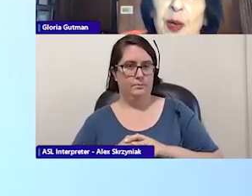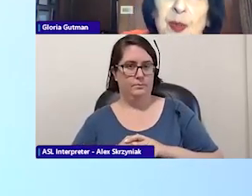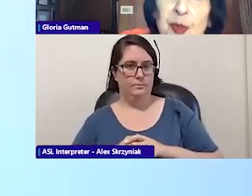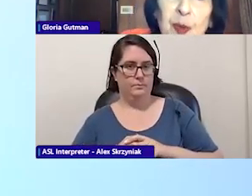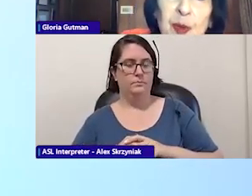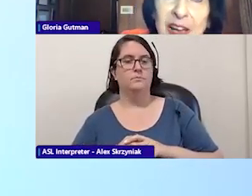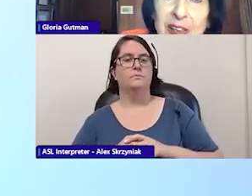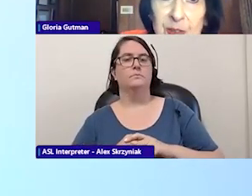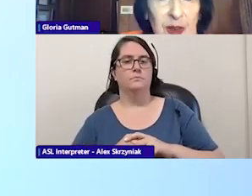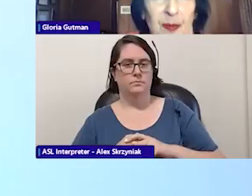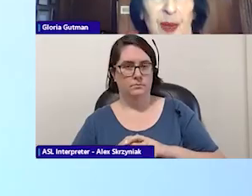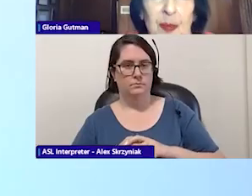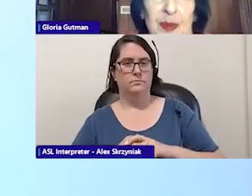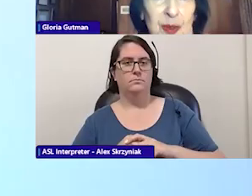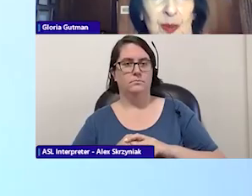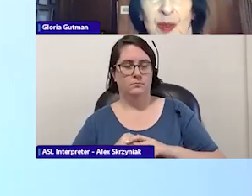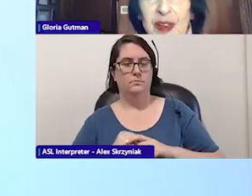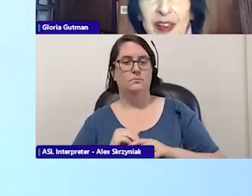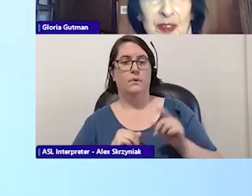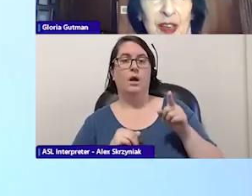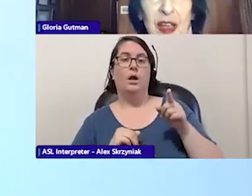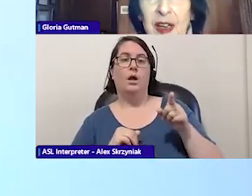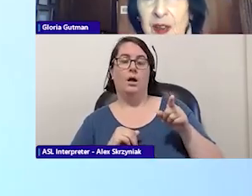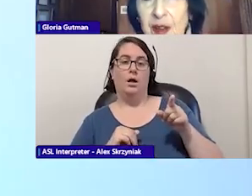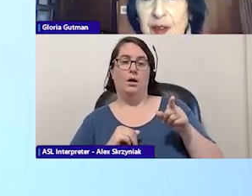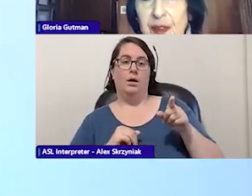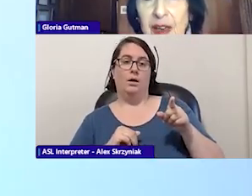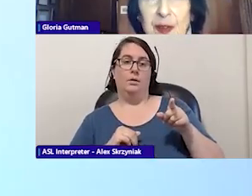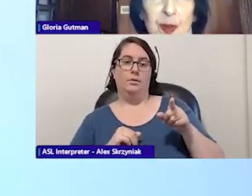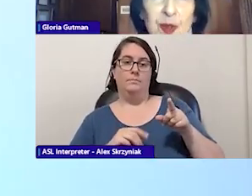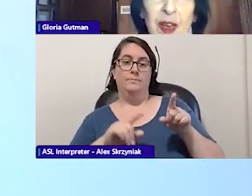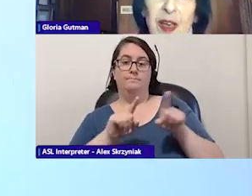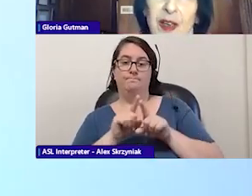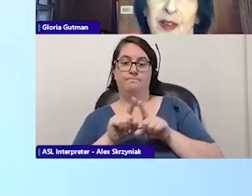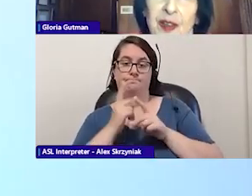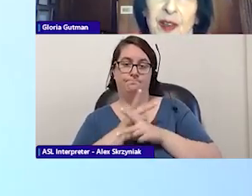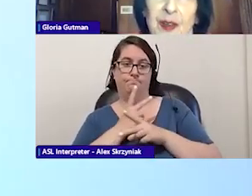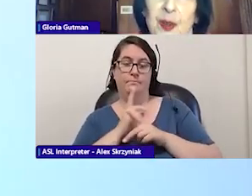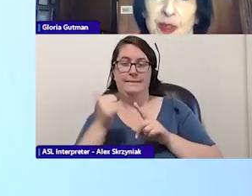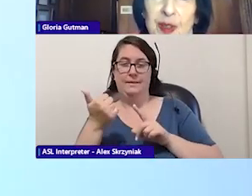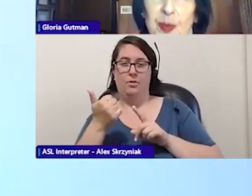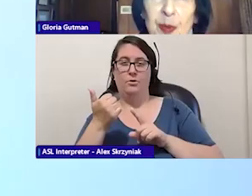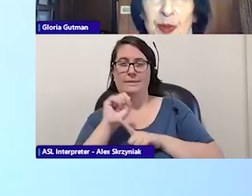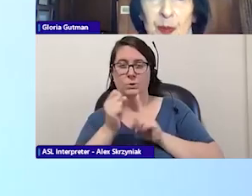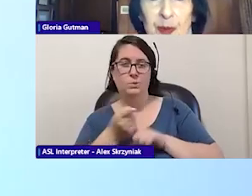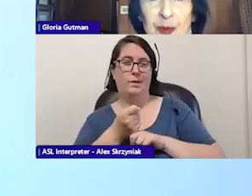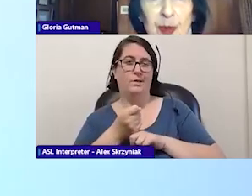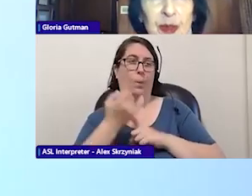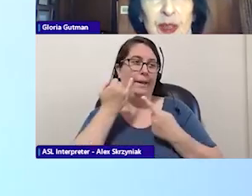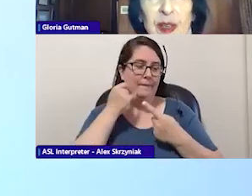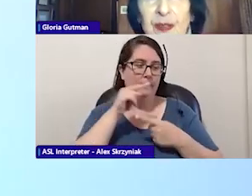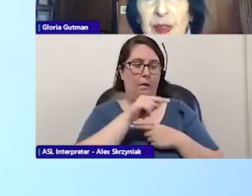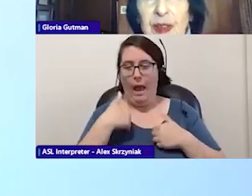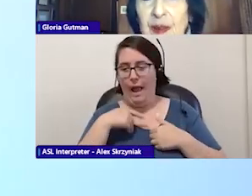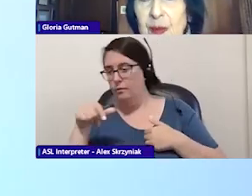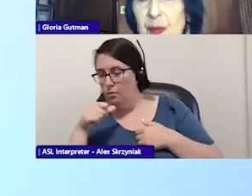We also would like to be able to look at other factors, and in other studies, we would